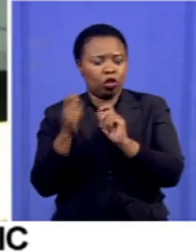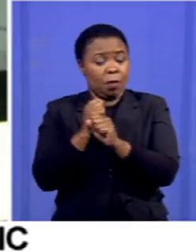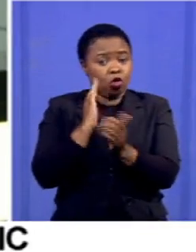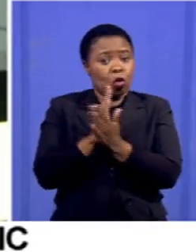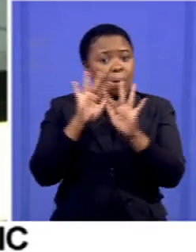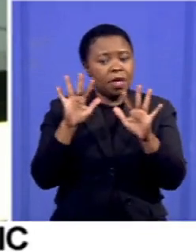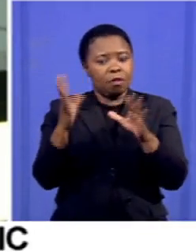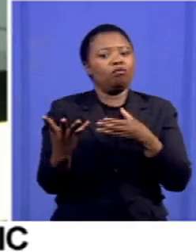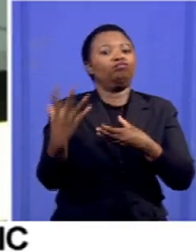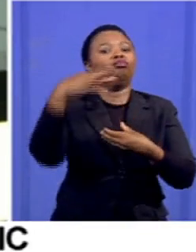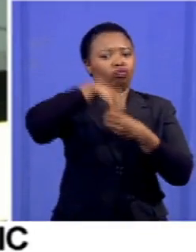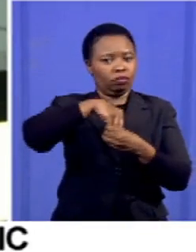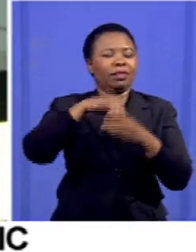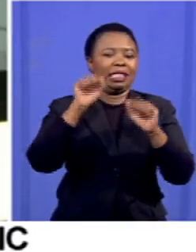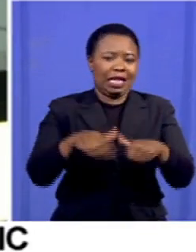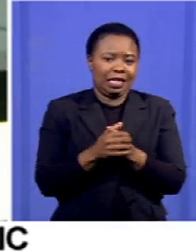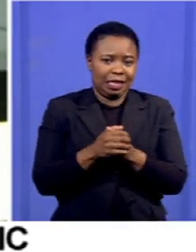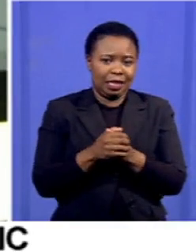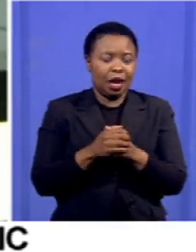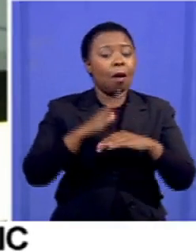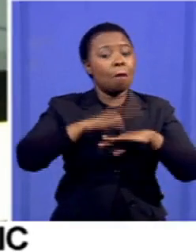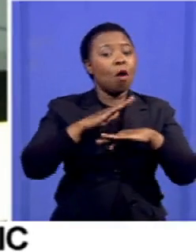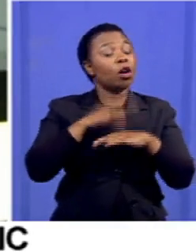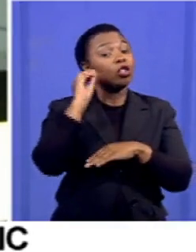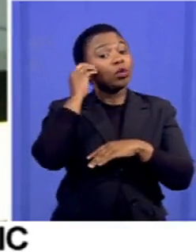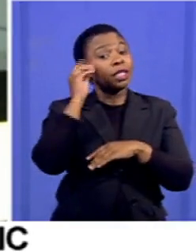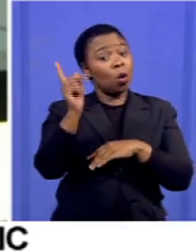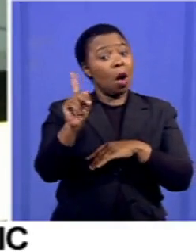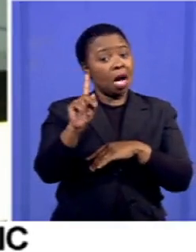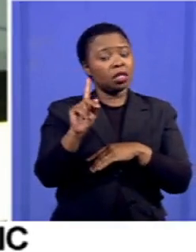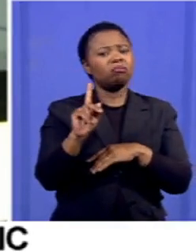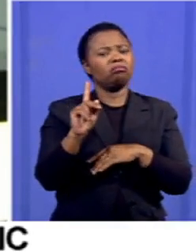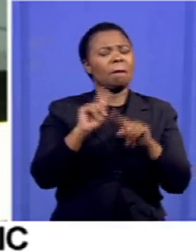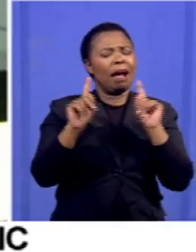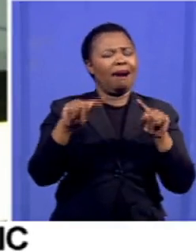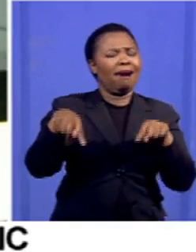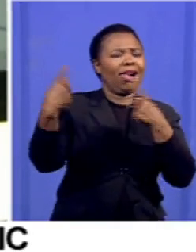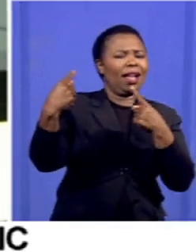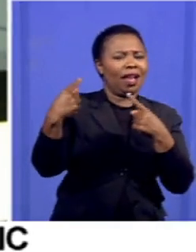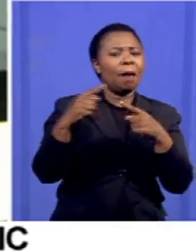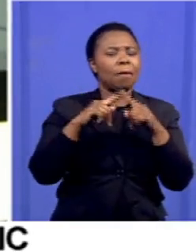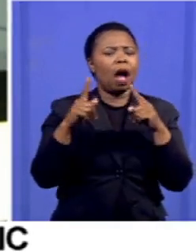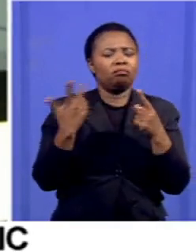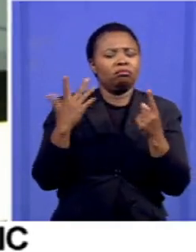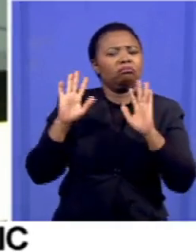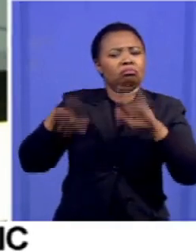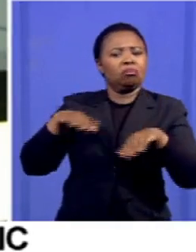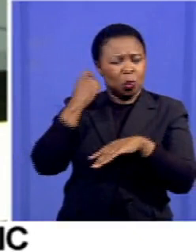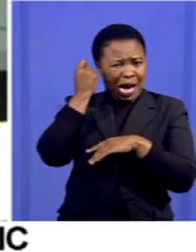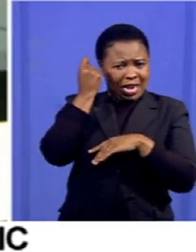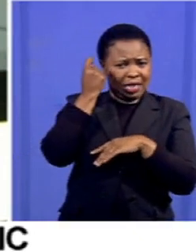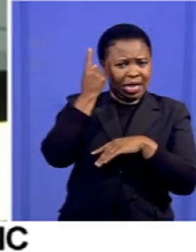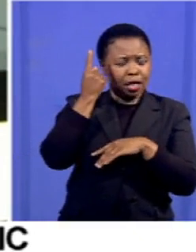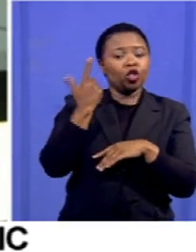behind. But what's interesting as well, and it's somewhat of a contradiction, although it's understandable, is that the ANC is